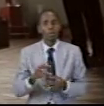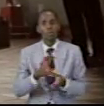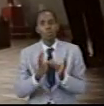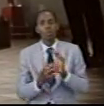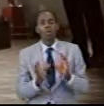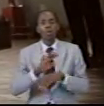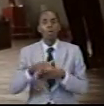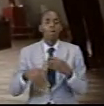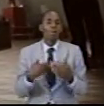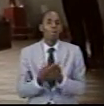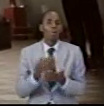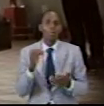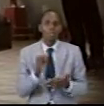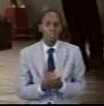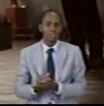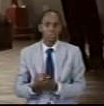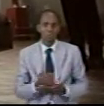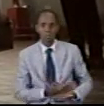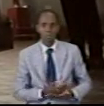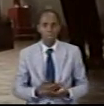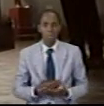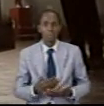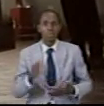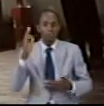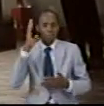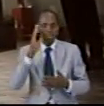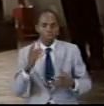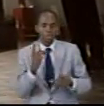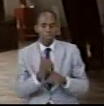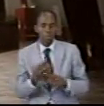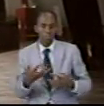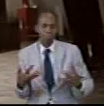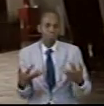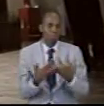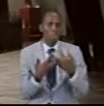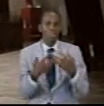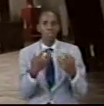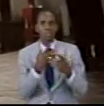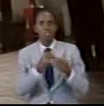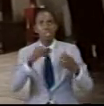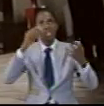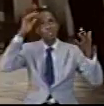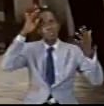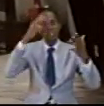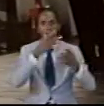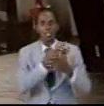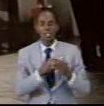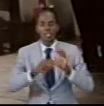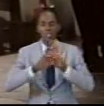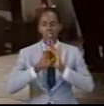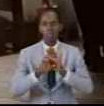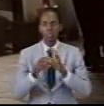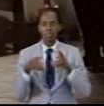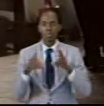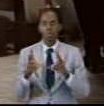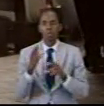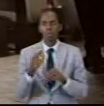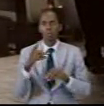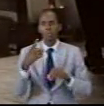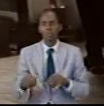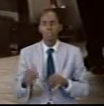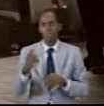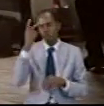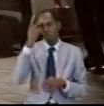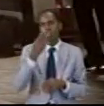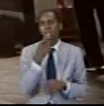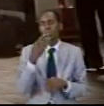those babies, they will readjust to match the life and the expectation and the pattern of the parent, of the adults